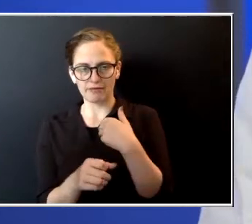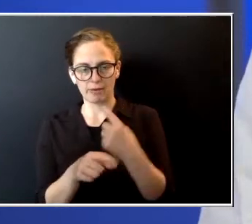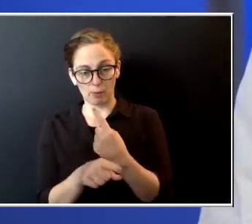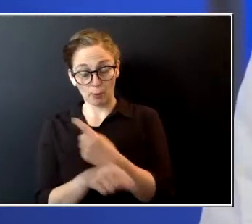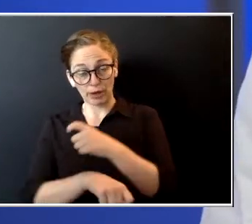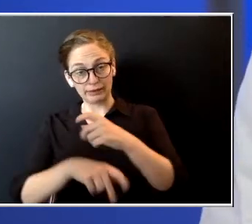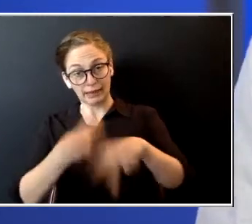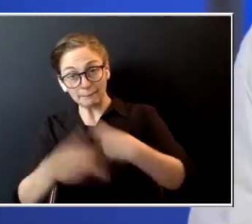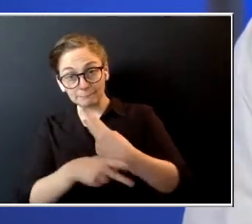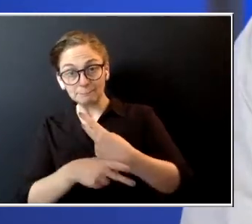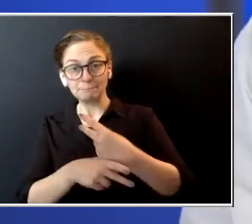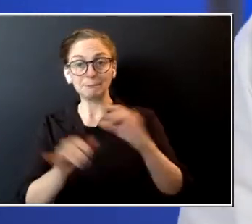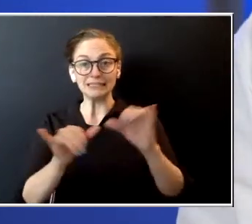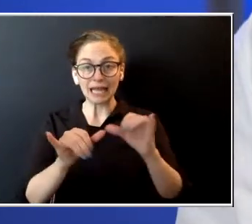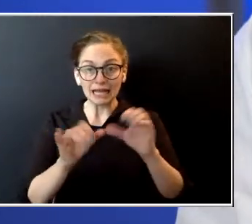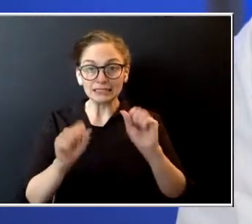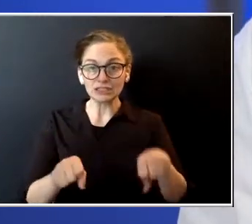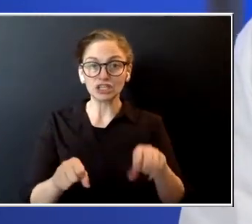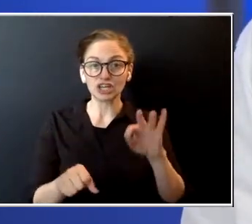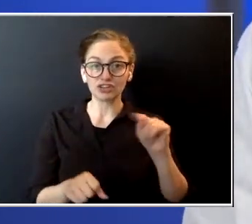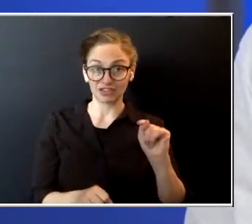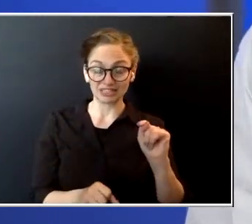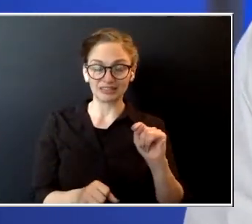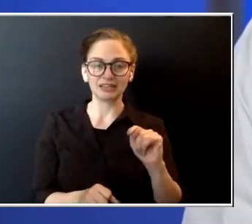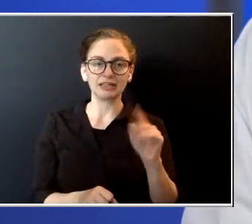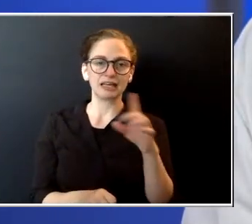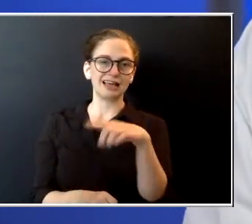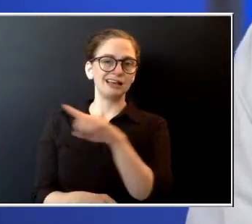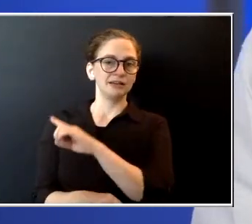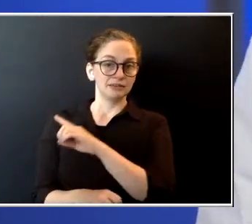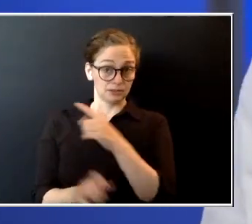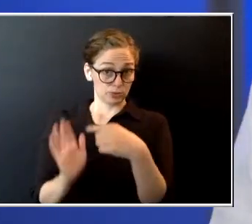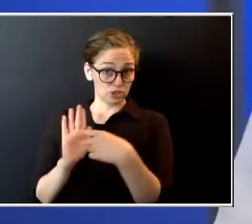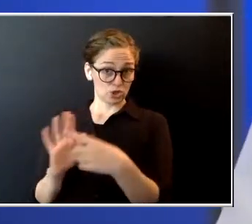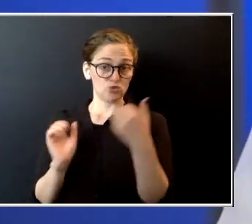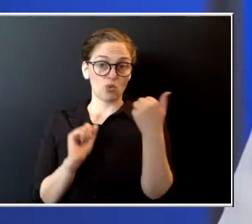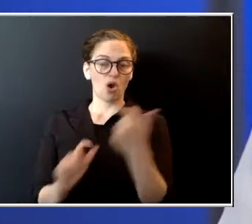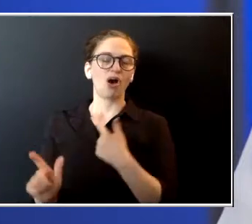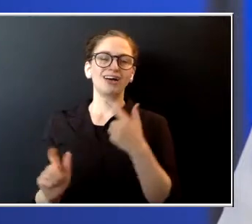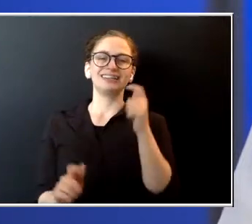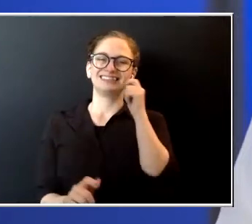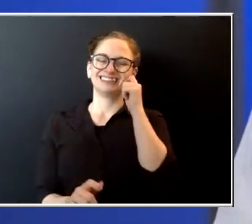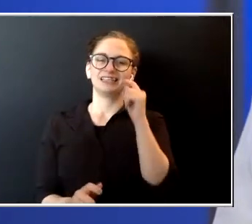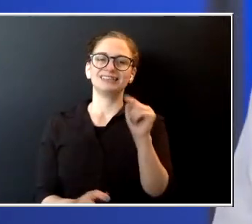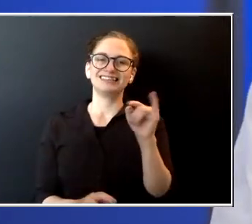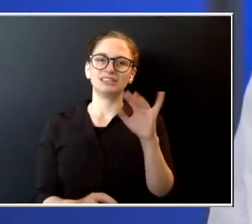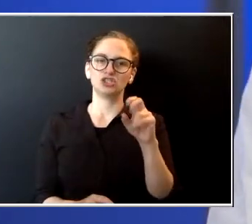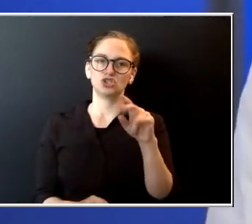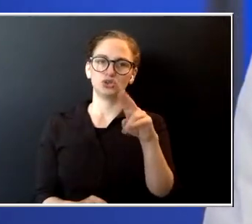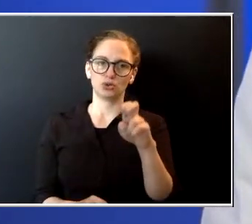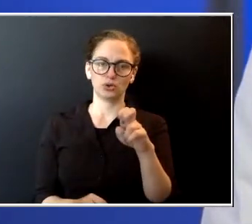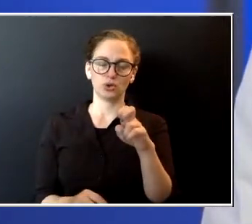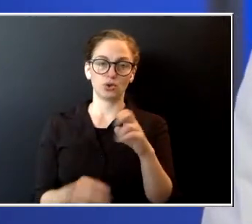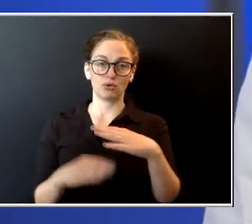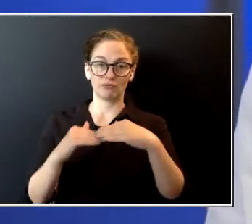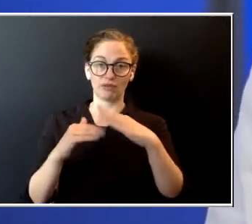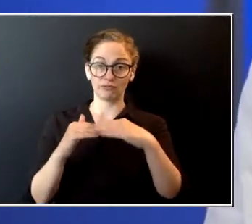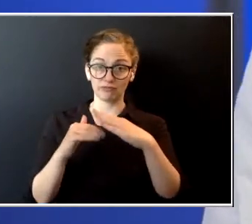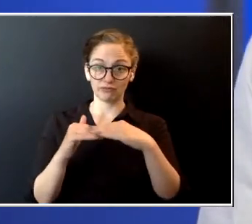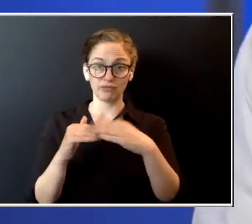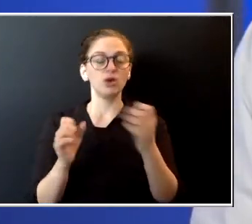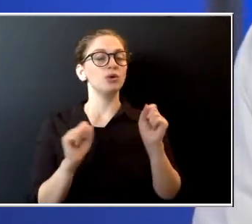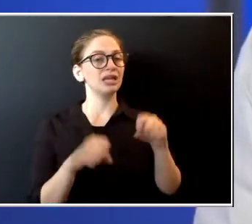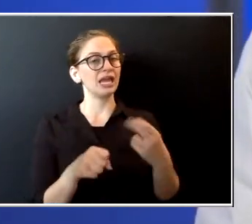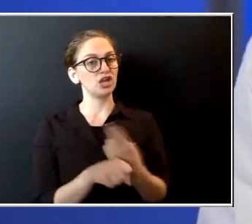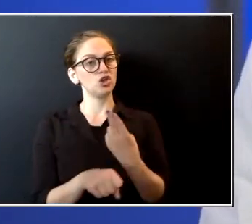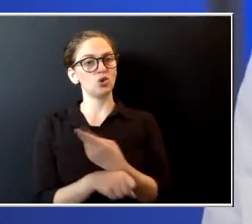there's a choice between, these are all tissue valves. There are mechanical valves that can last indefinitely. So if a patient is younger and they need a valve